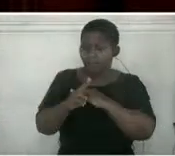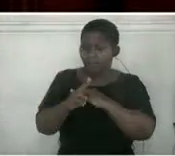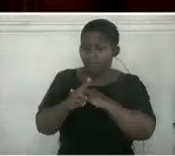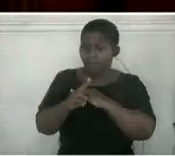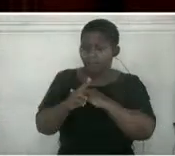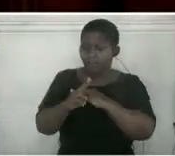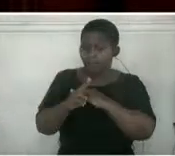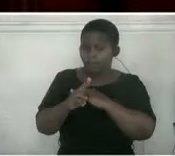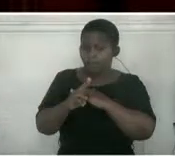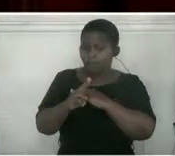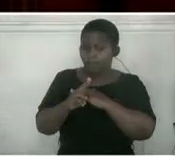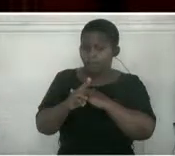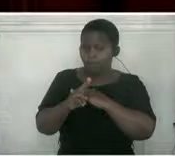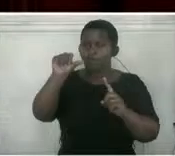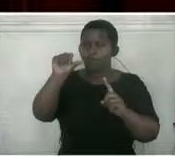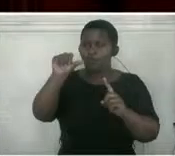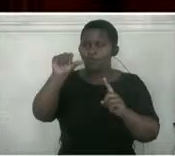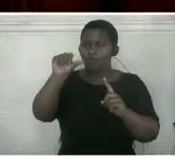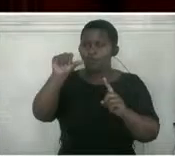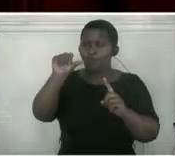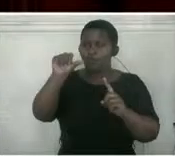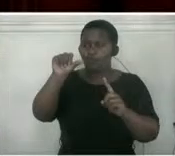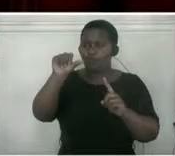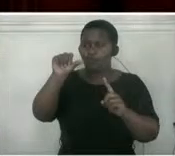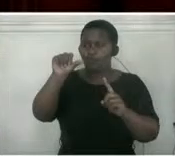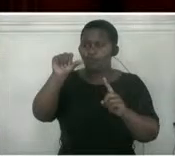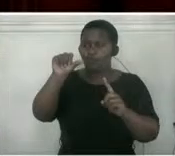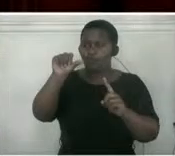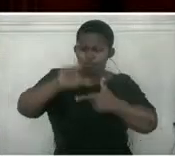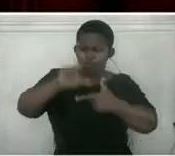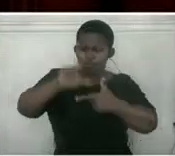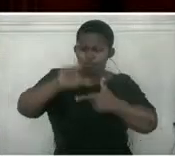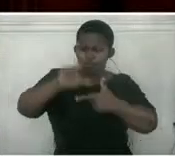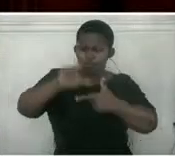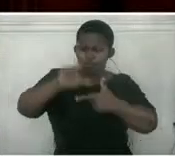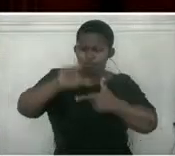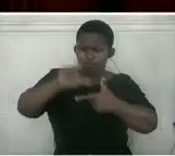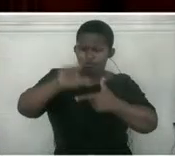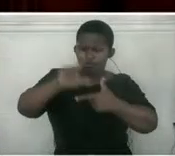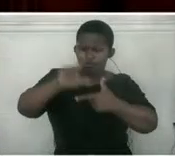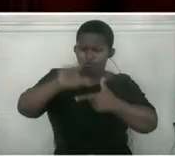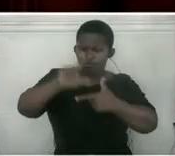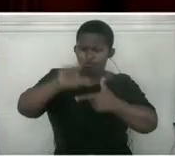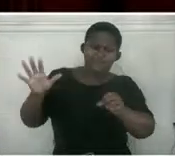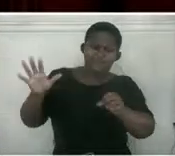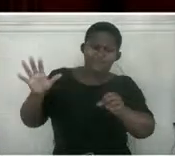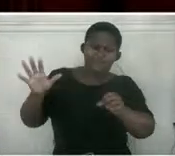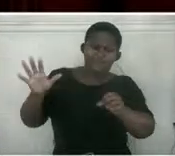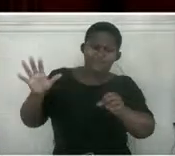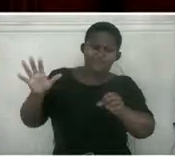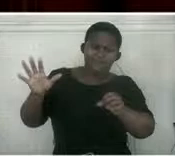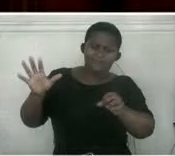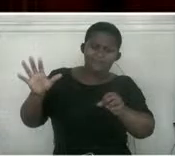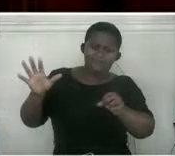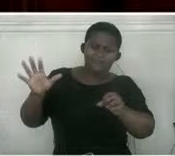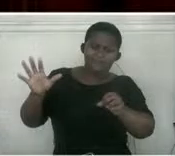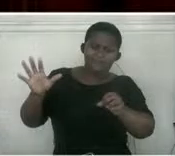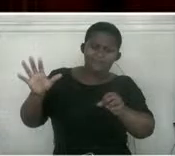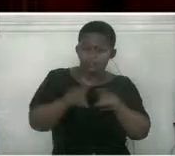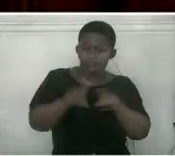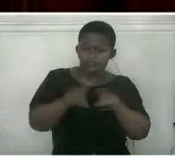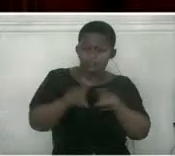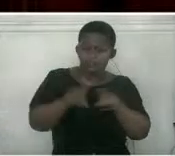Kotan, as well as Transnet, to unpack the decision's full implications for our province and the